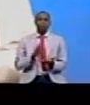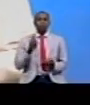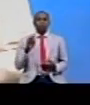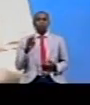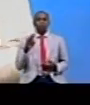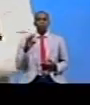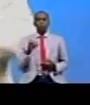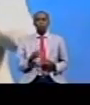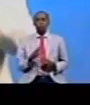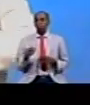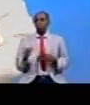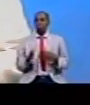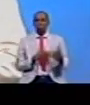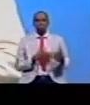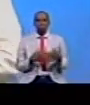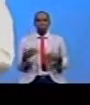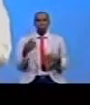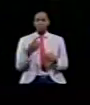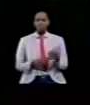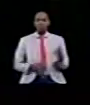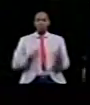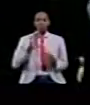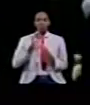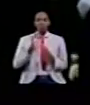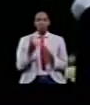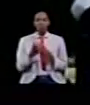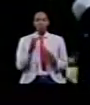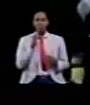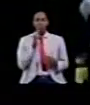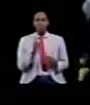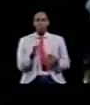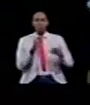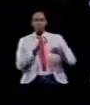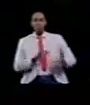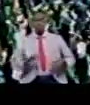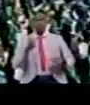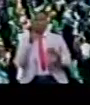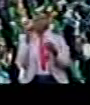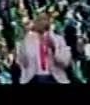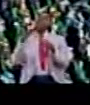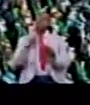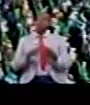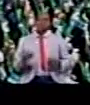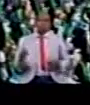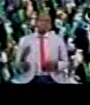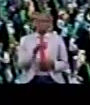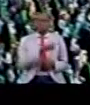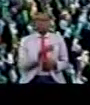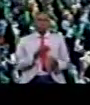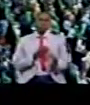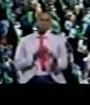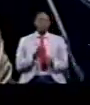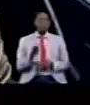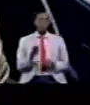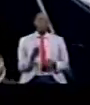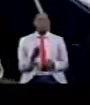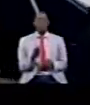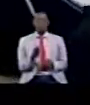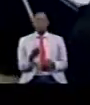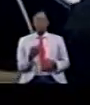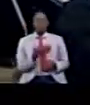who came for counseling, it was funny what he was telling me that himself and his small girl